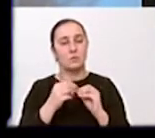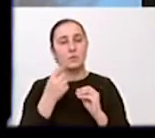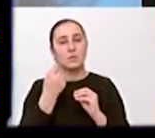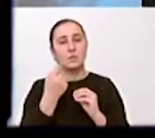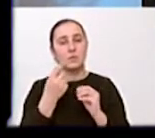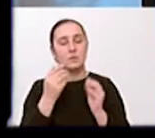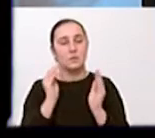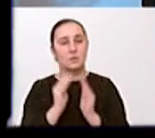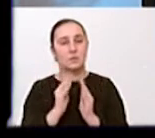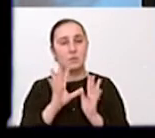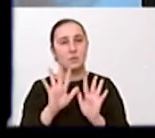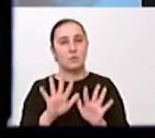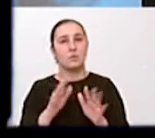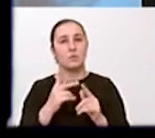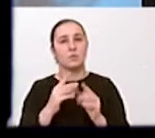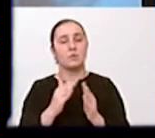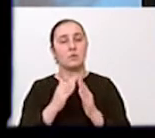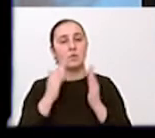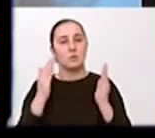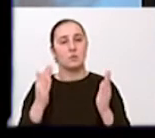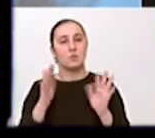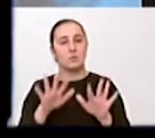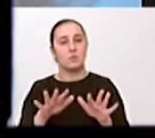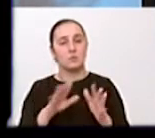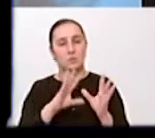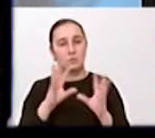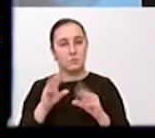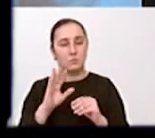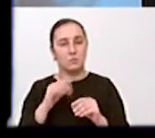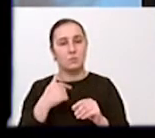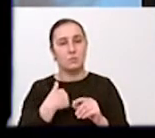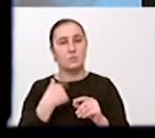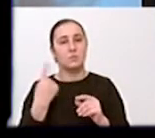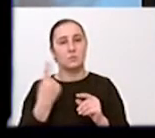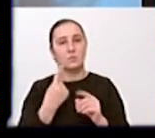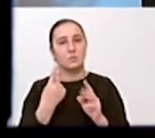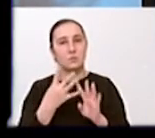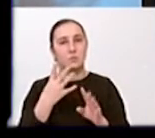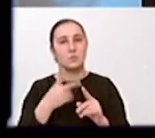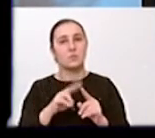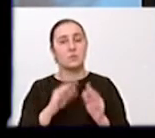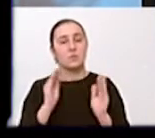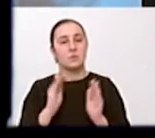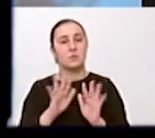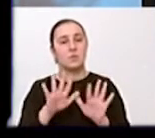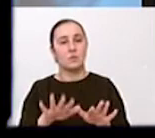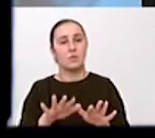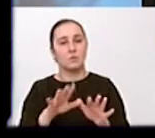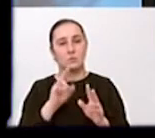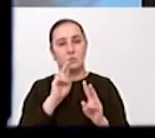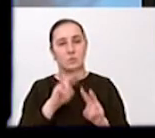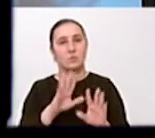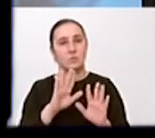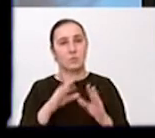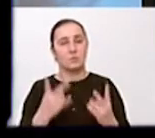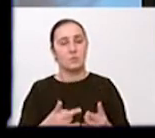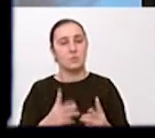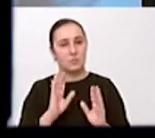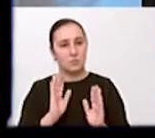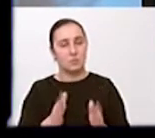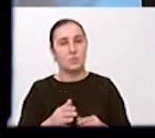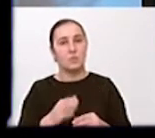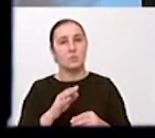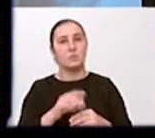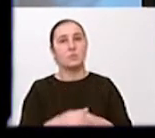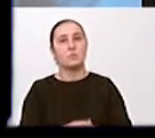kichkina holatdan boshlab turib katta holatga o'tadi. Shuning uchun biz birinchi kichkina holatni ko'rsatib berishimiz kerak bo'ladi.